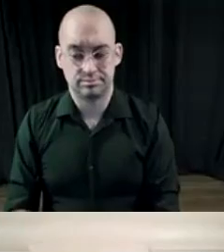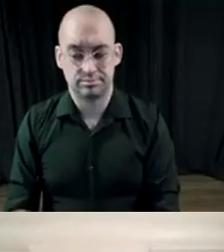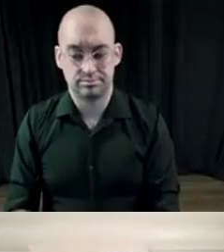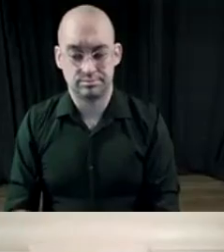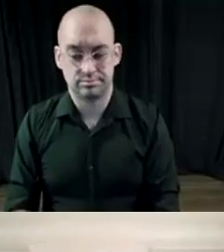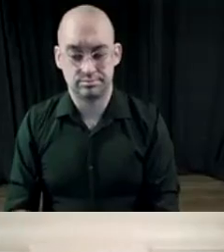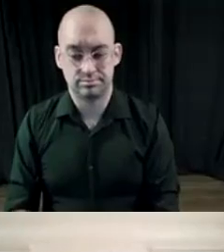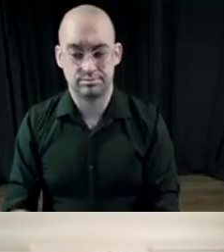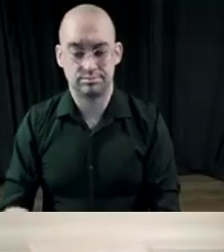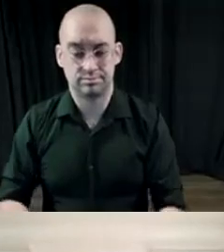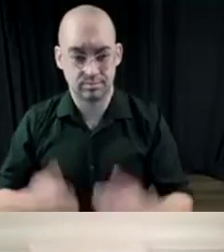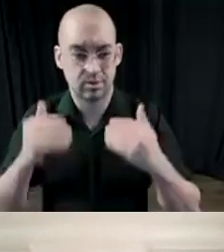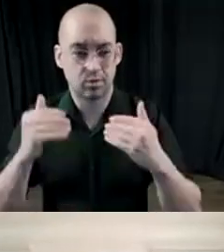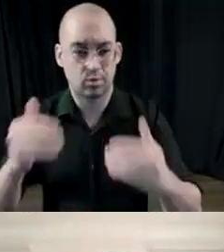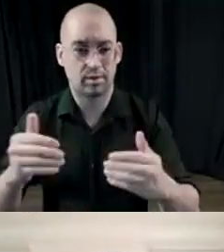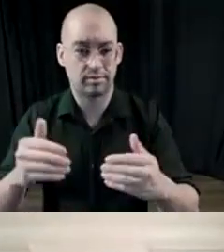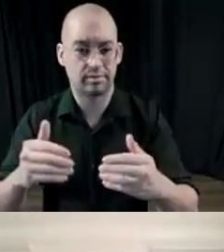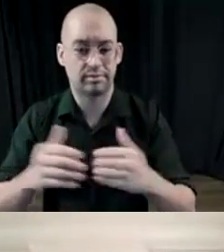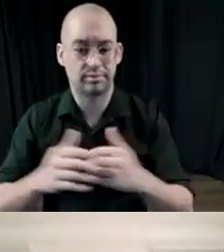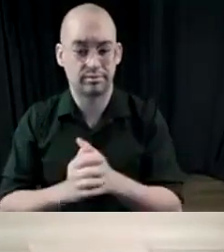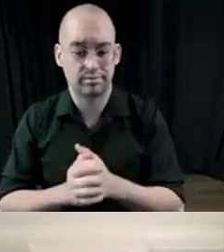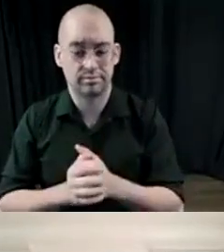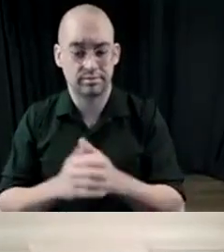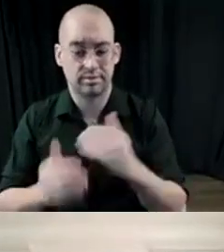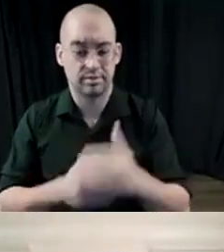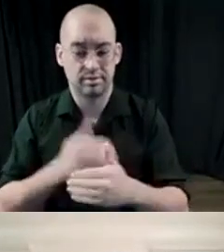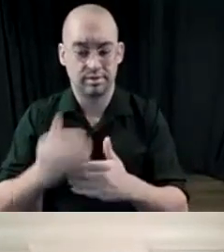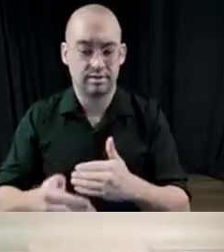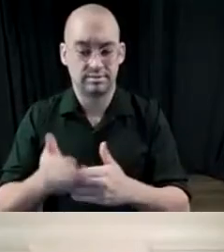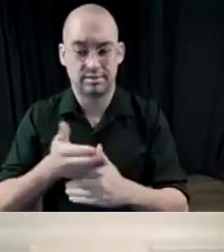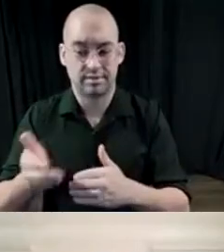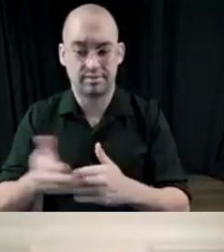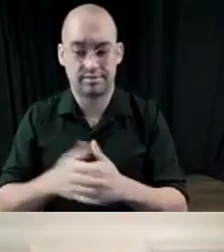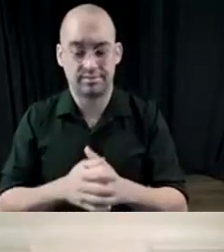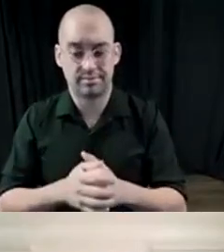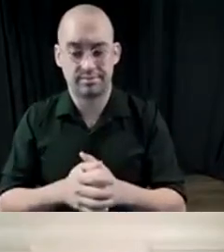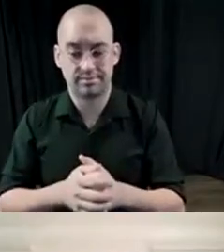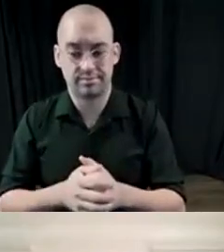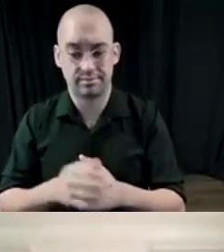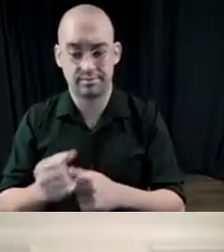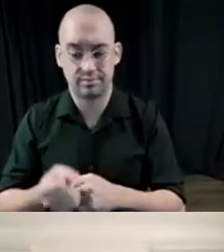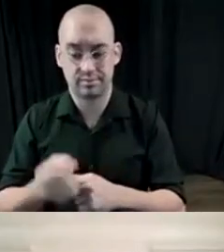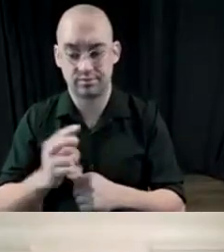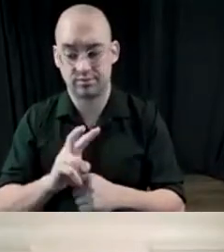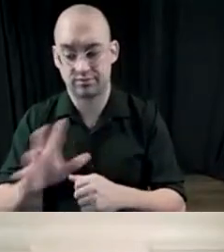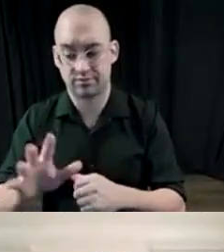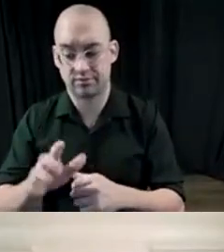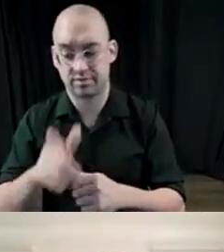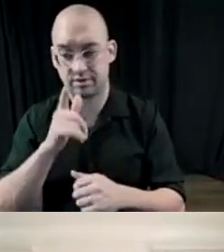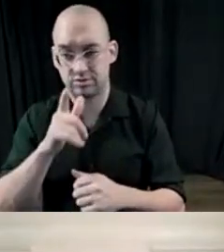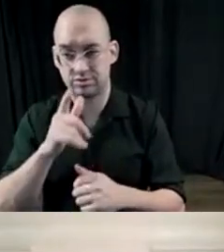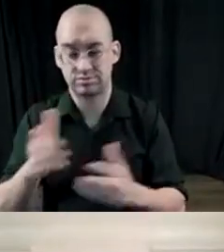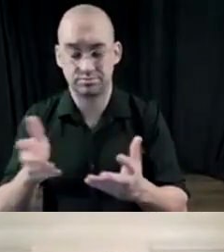Yes, you can go ahead and proceed with the next item, and then we can go to lunch at 12:25.